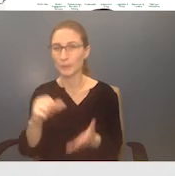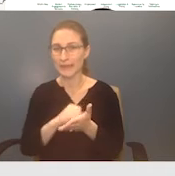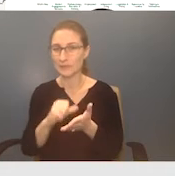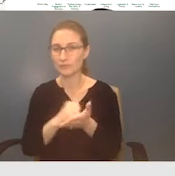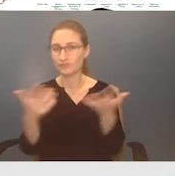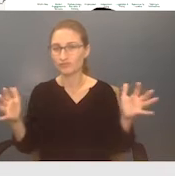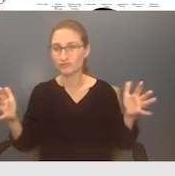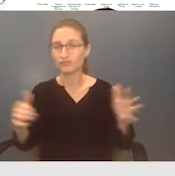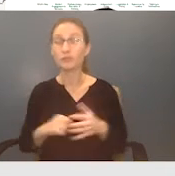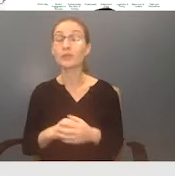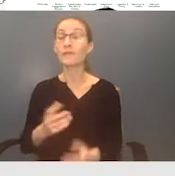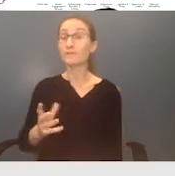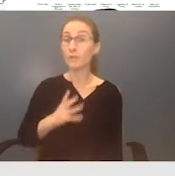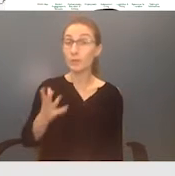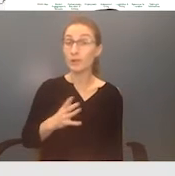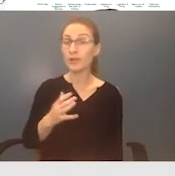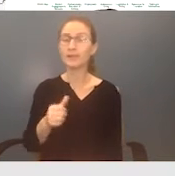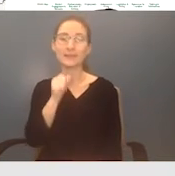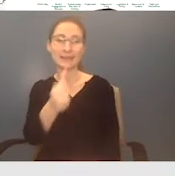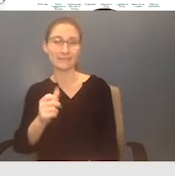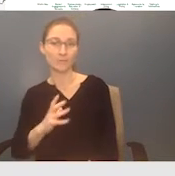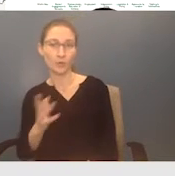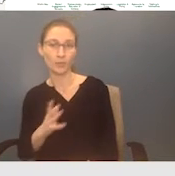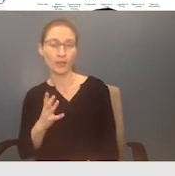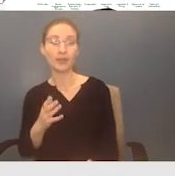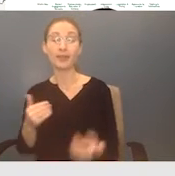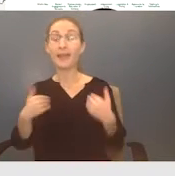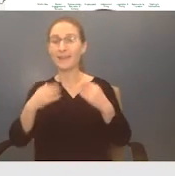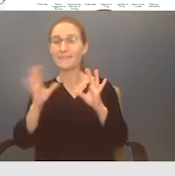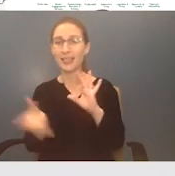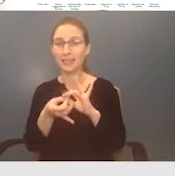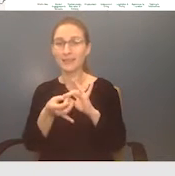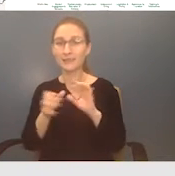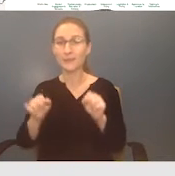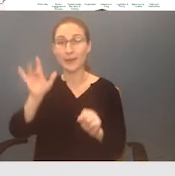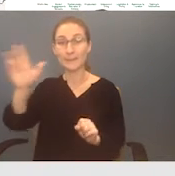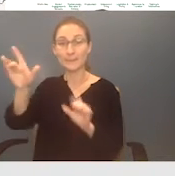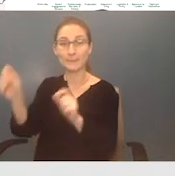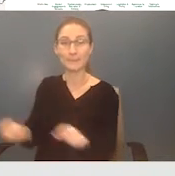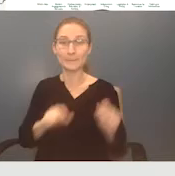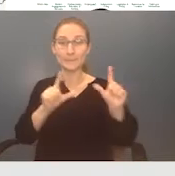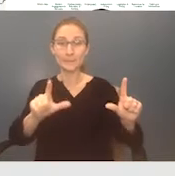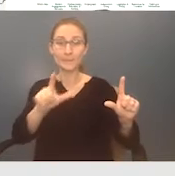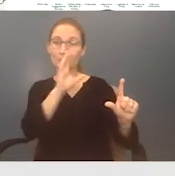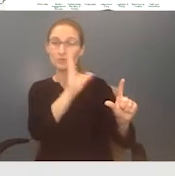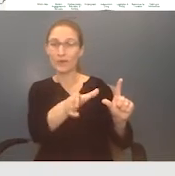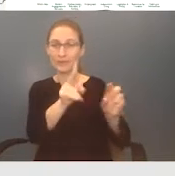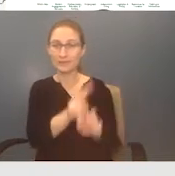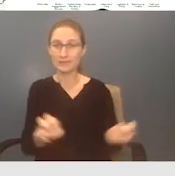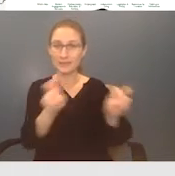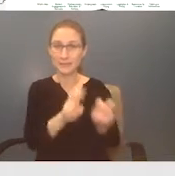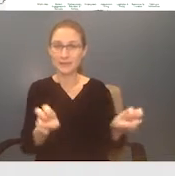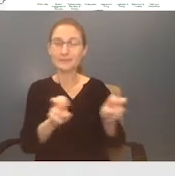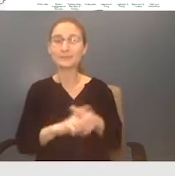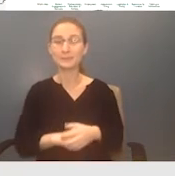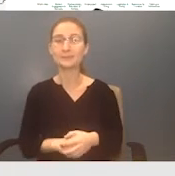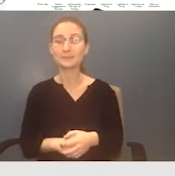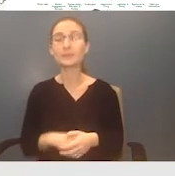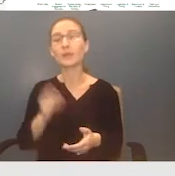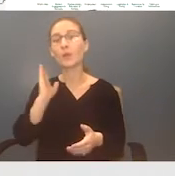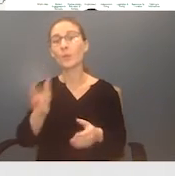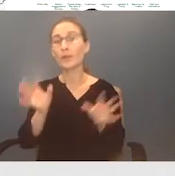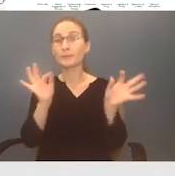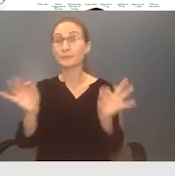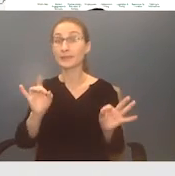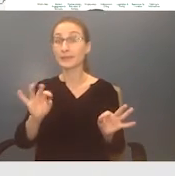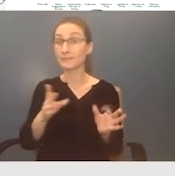of formal and informal assessments. They are hyperlinked, so if you click on it, it'll take you right to that assessment, and it tells you whether the